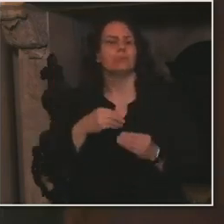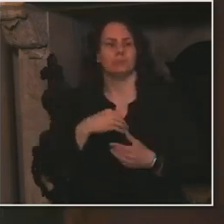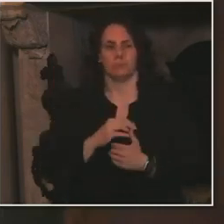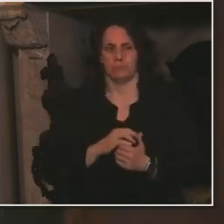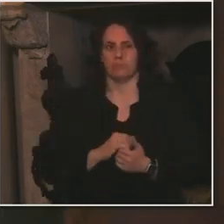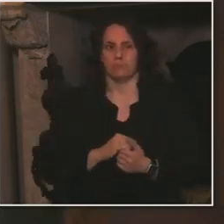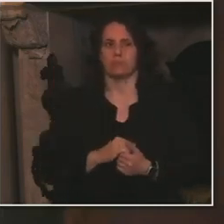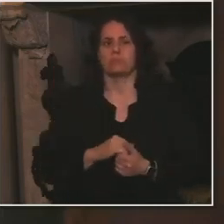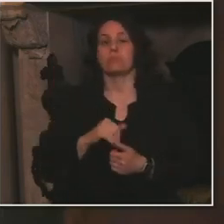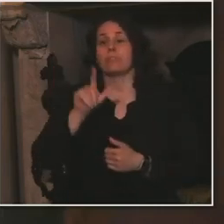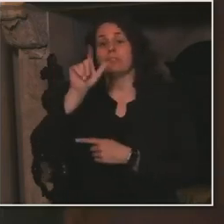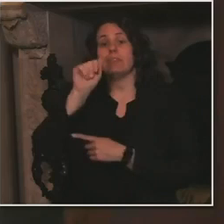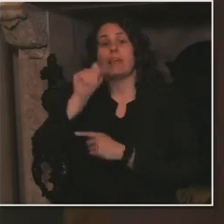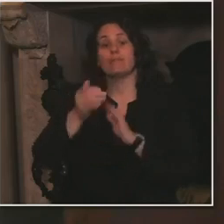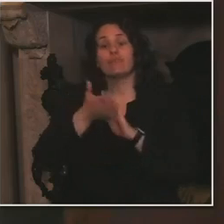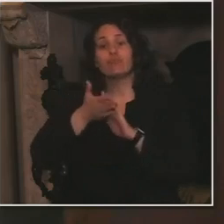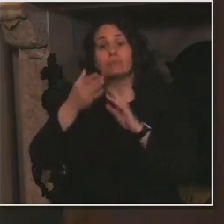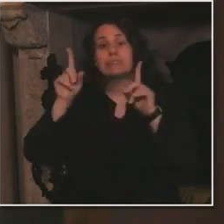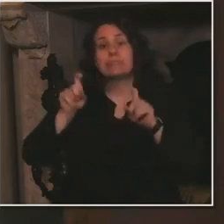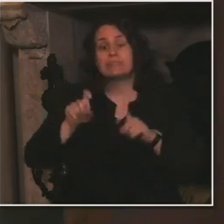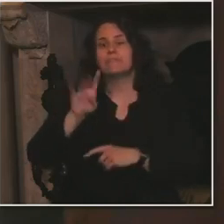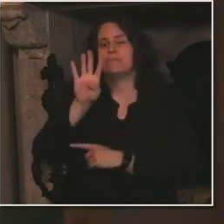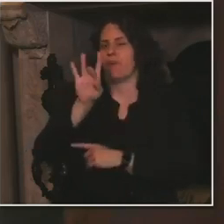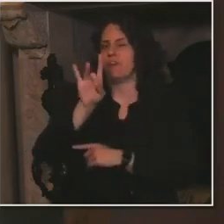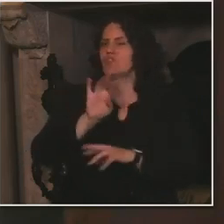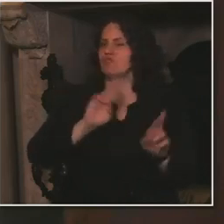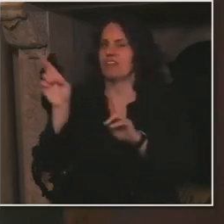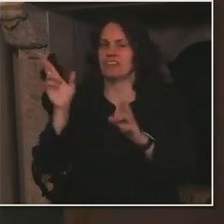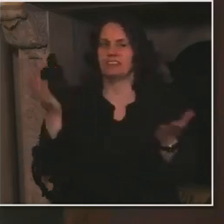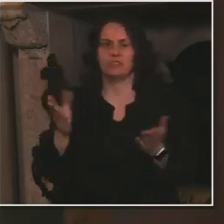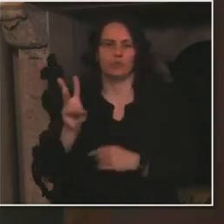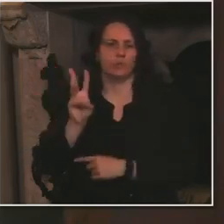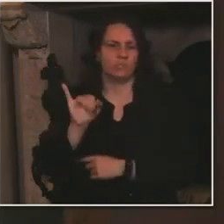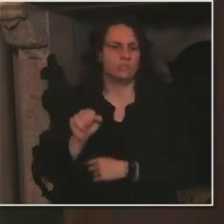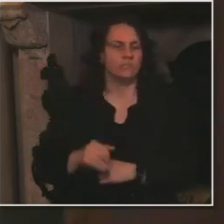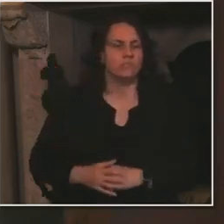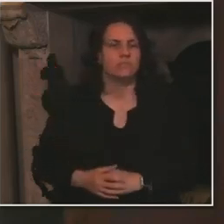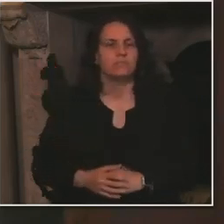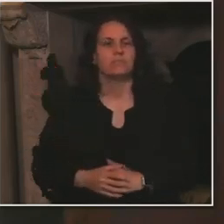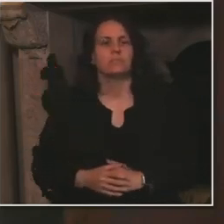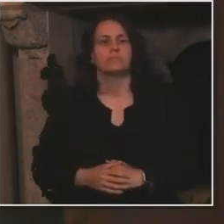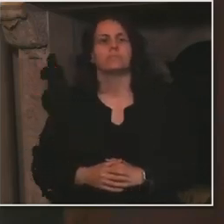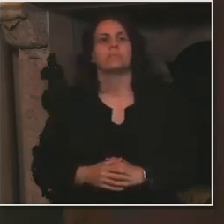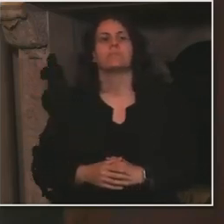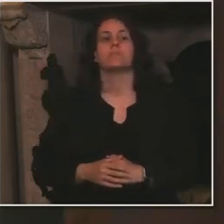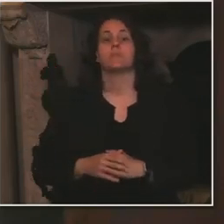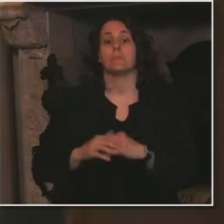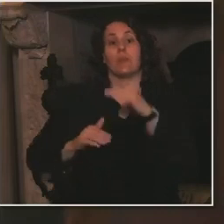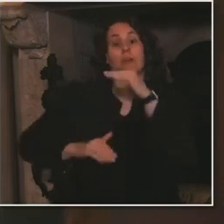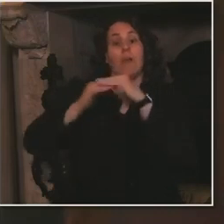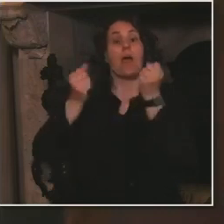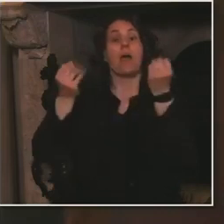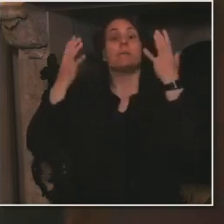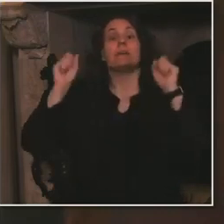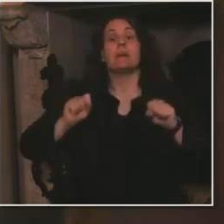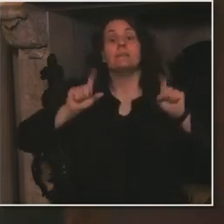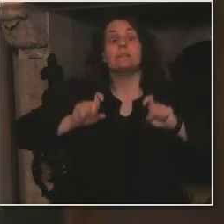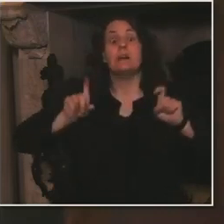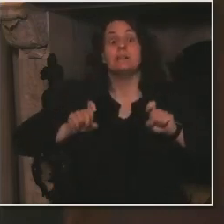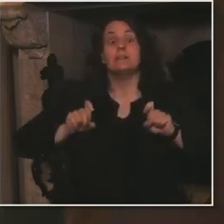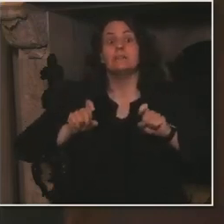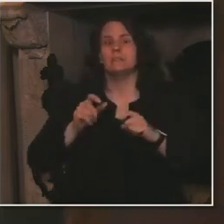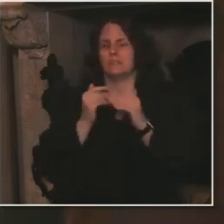labs running COVID-19 tests in Wisconsin with a daily lab capacity of almost 11,000 tests.